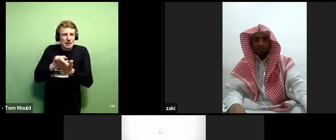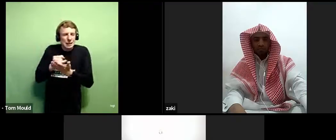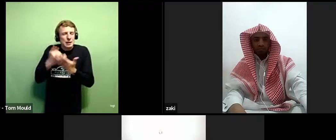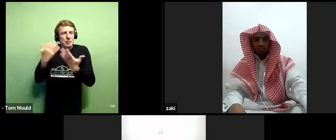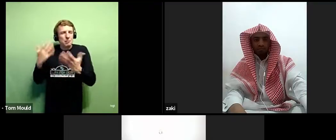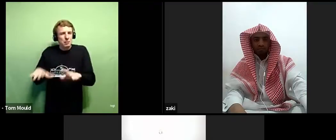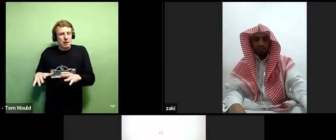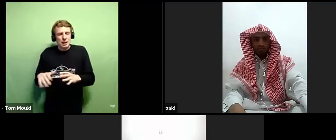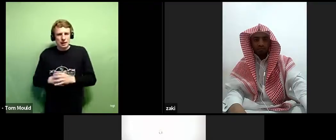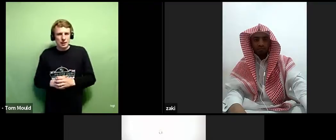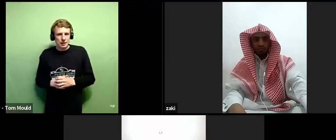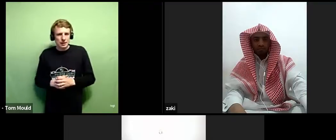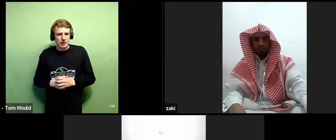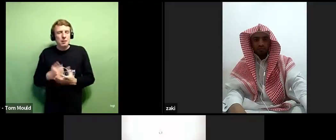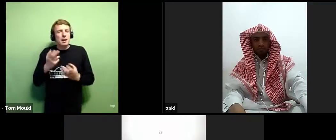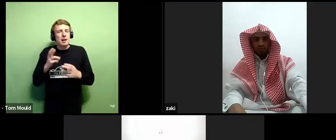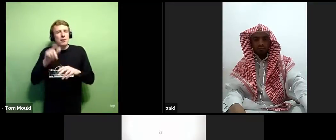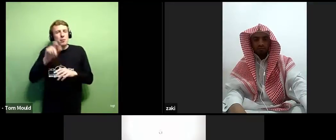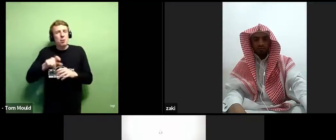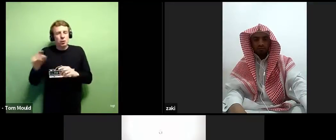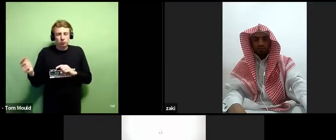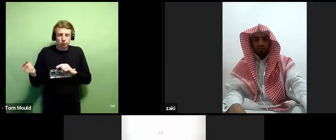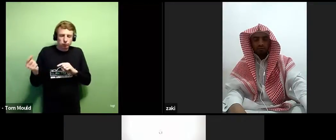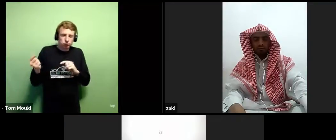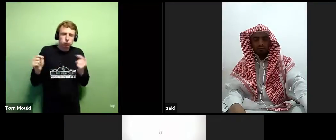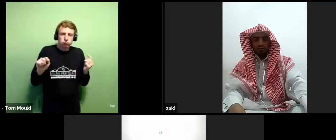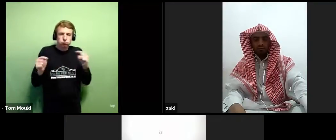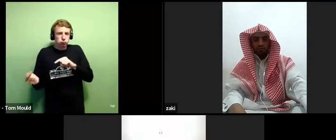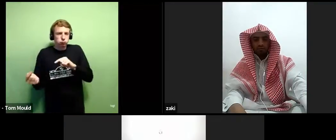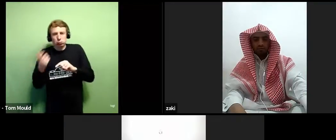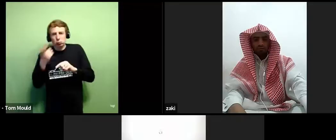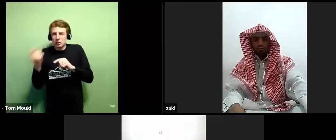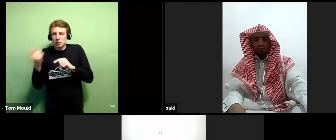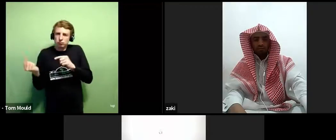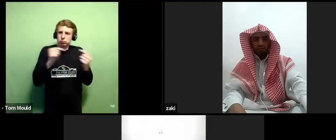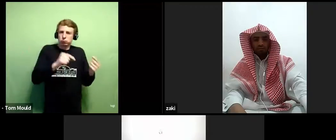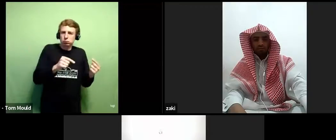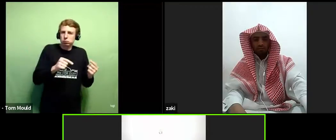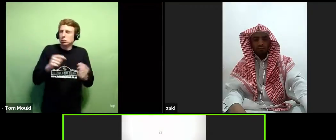fear Allah, and know that Allah is with the pious.